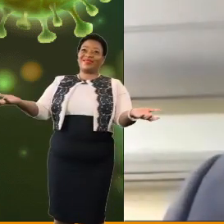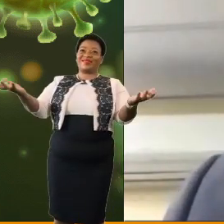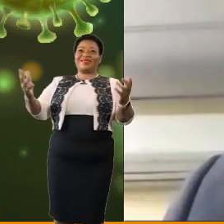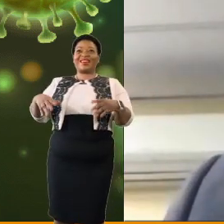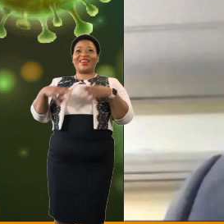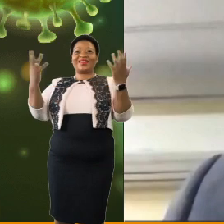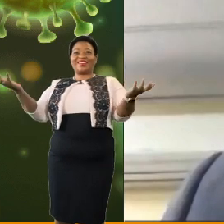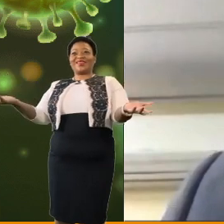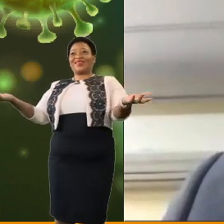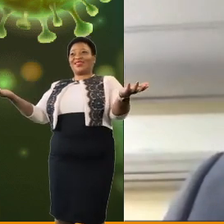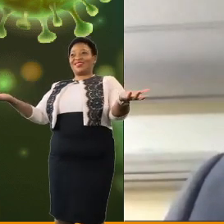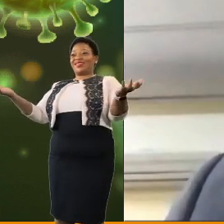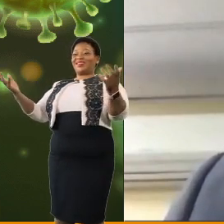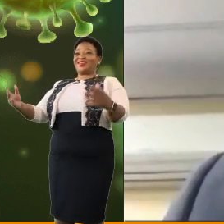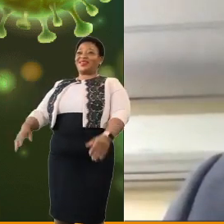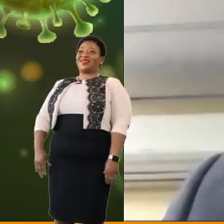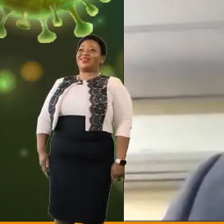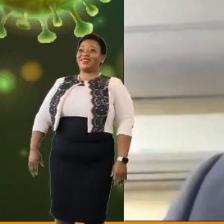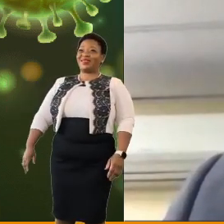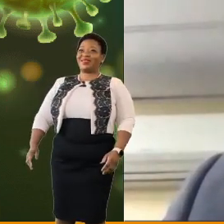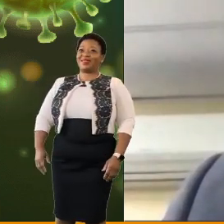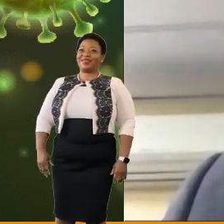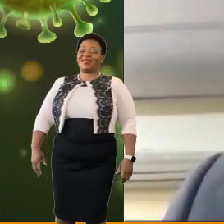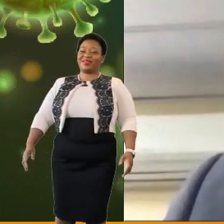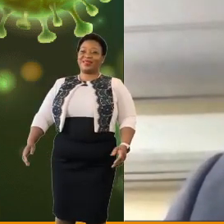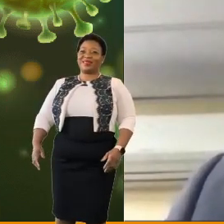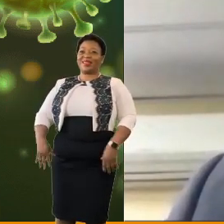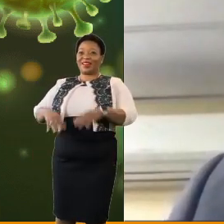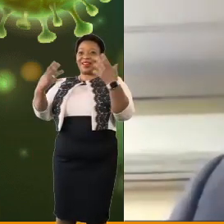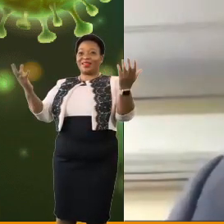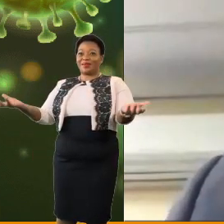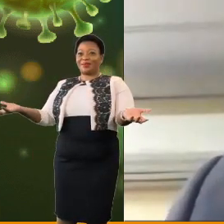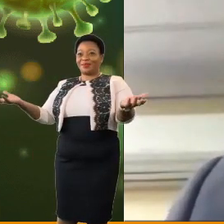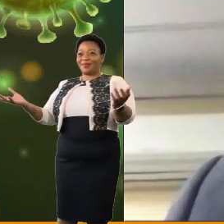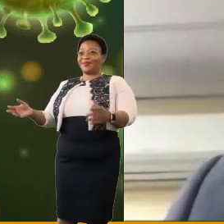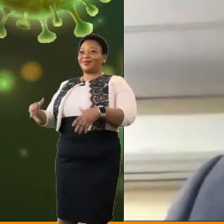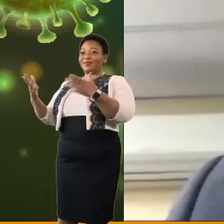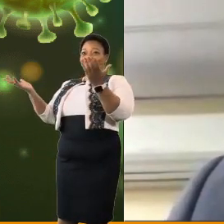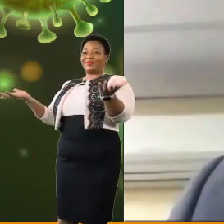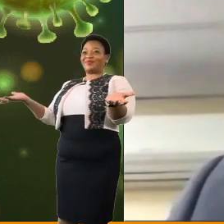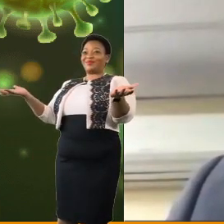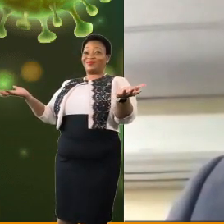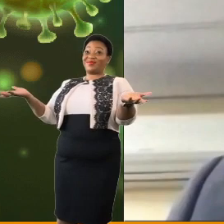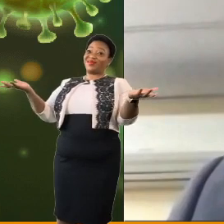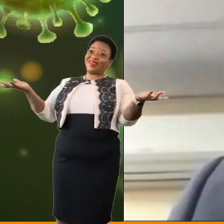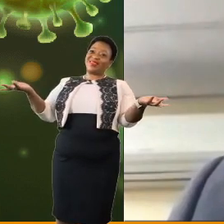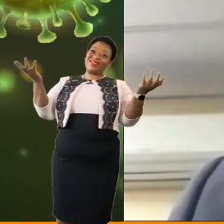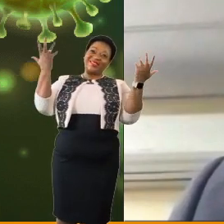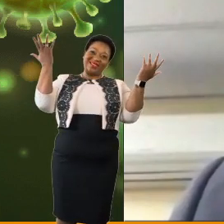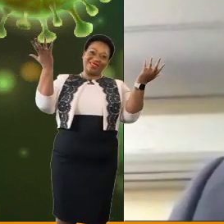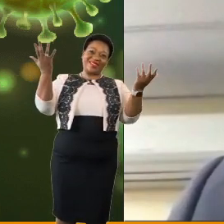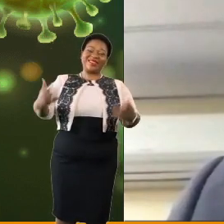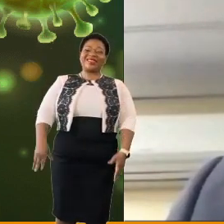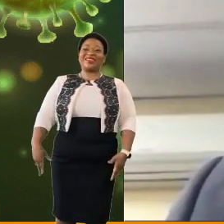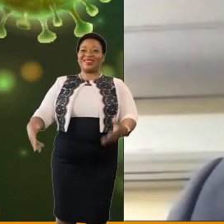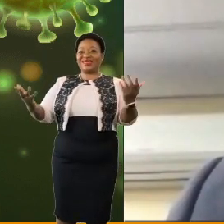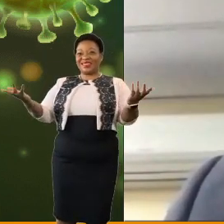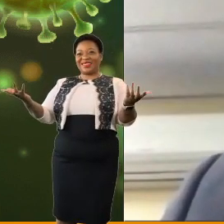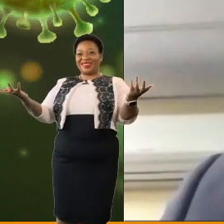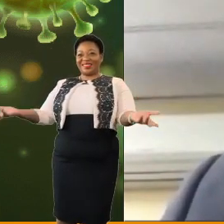17,712. So the most that a person will get from UIF is 6.7, and the minimum that a person will get is